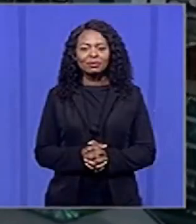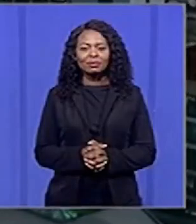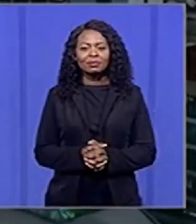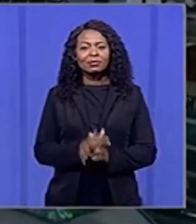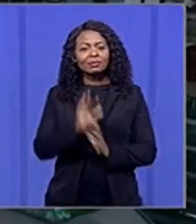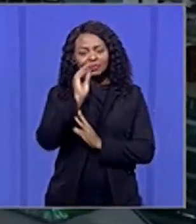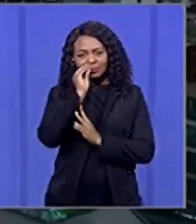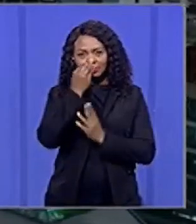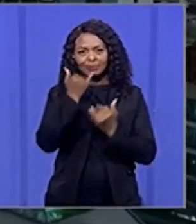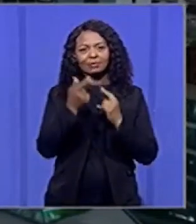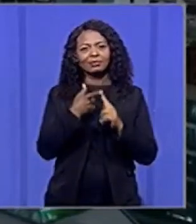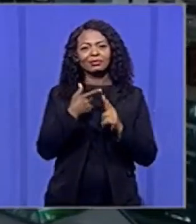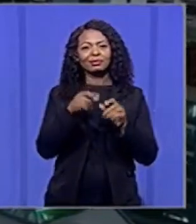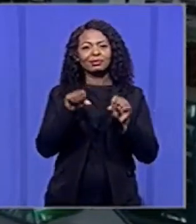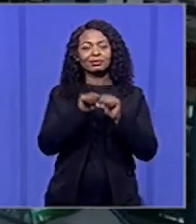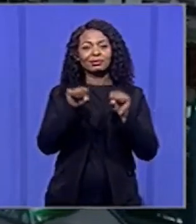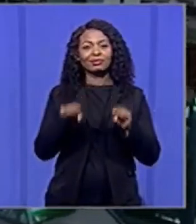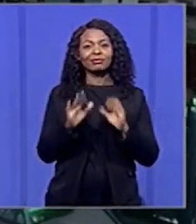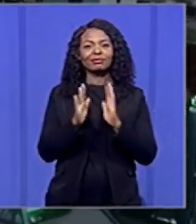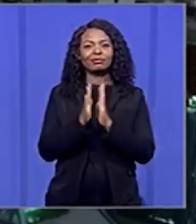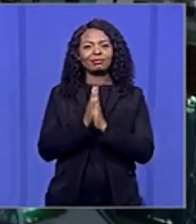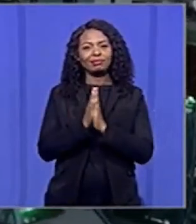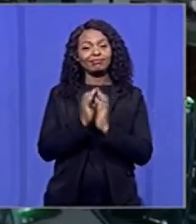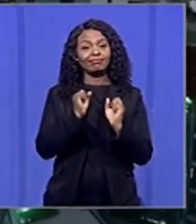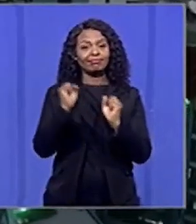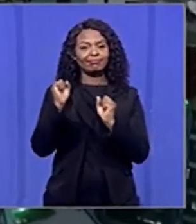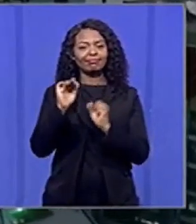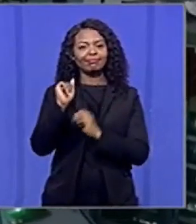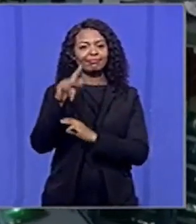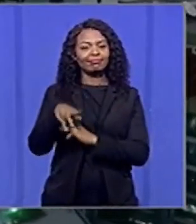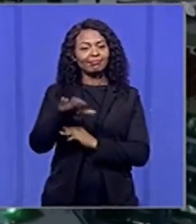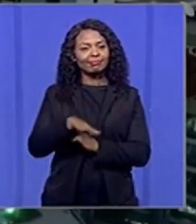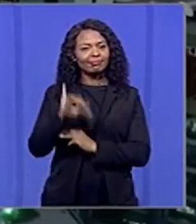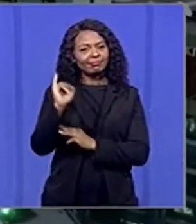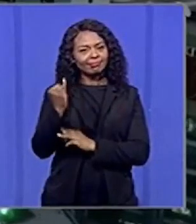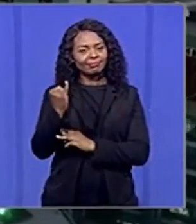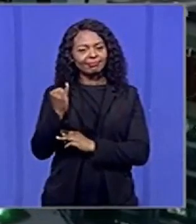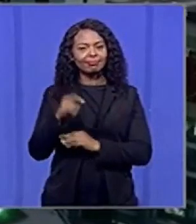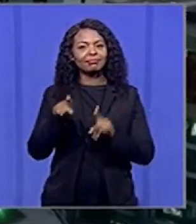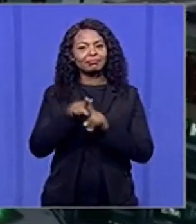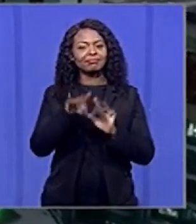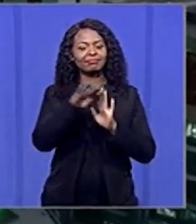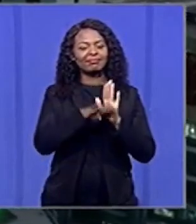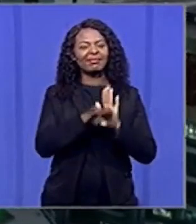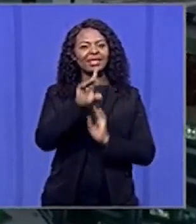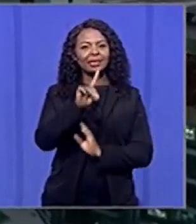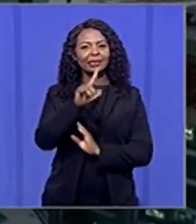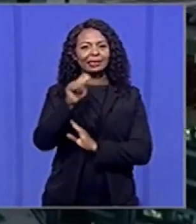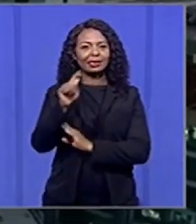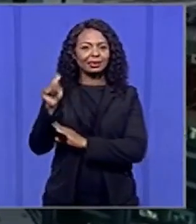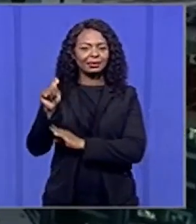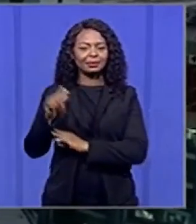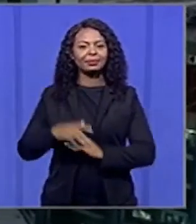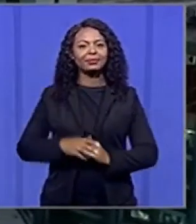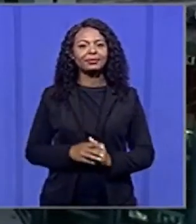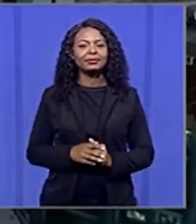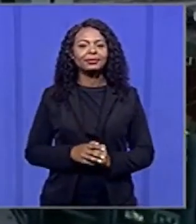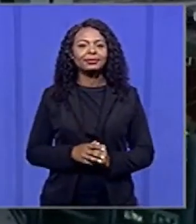Re tla go lena thwi ka kgaso ya ditaba go tswa Studio 10 ka mono Auckland Park, Johannesburg. Re a hwetšagala le kanaleng ya